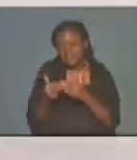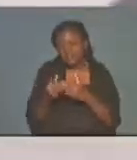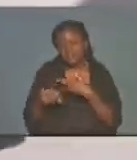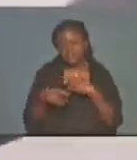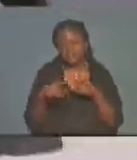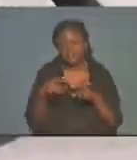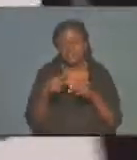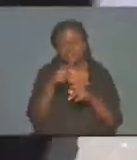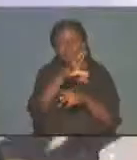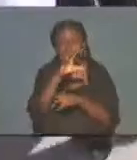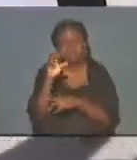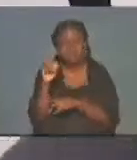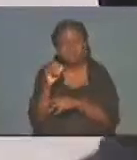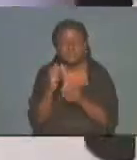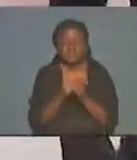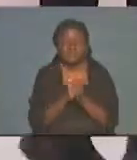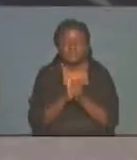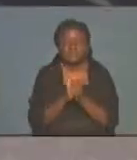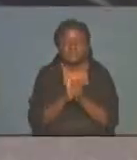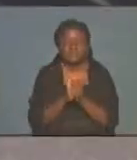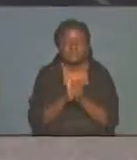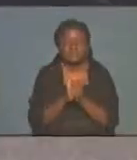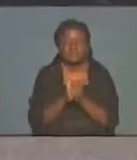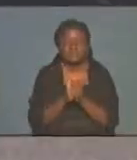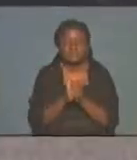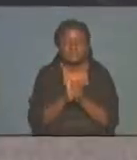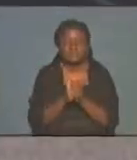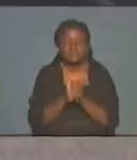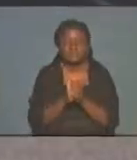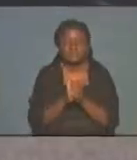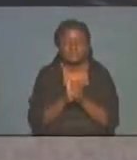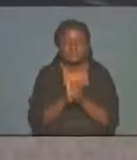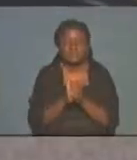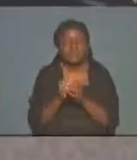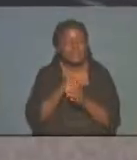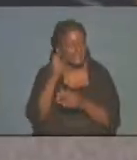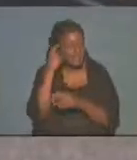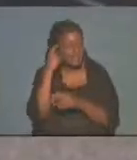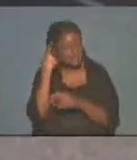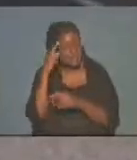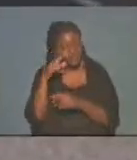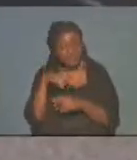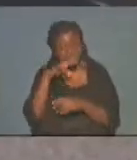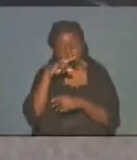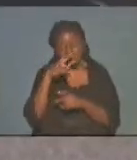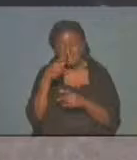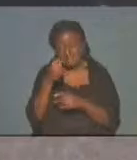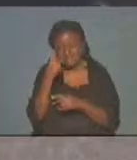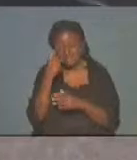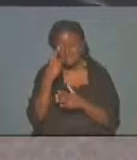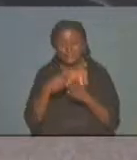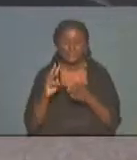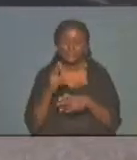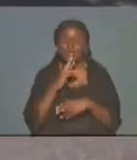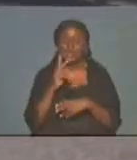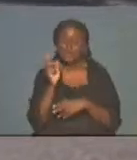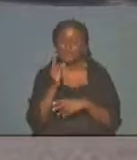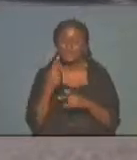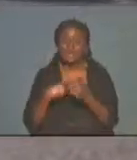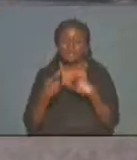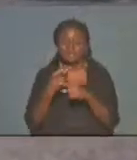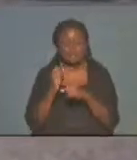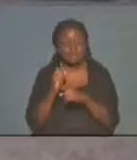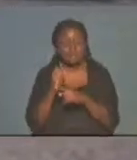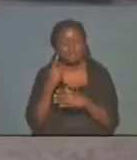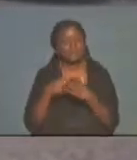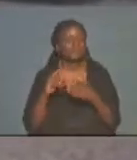Director Sharon McKinsey. I think in order for the kids to understand where we are, where we come from, and what we're celebrating,